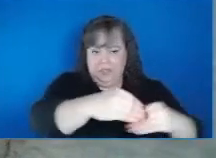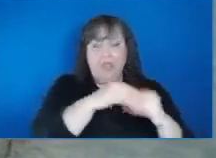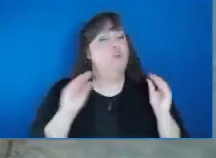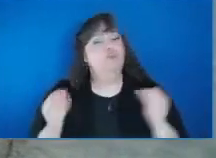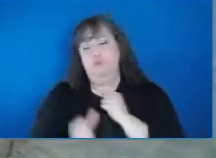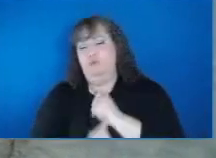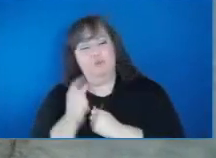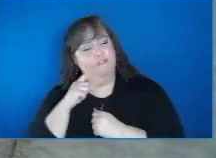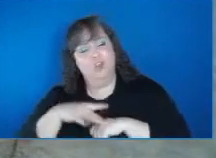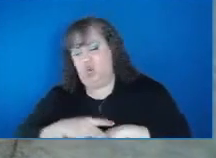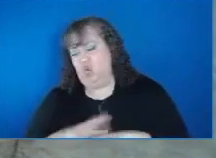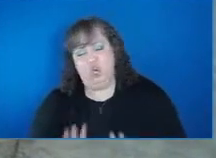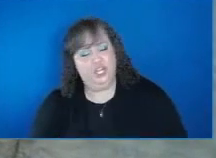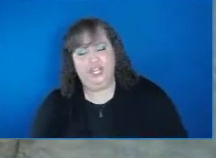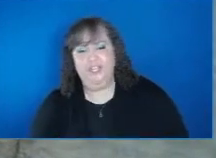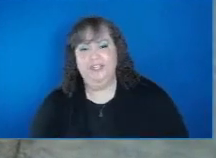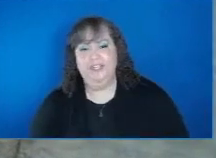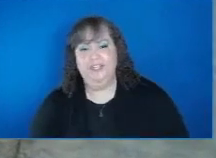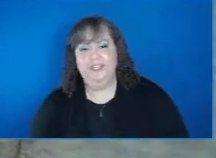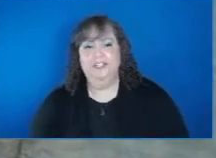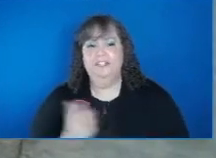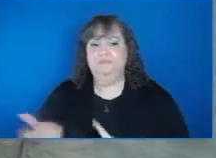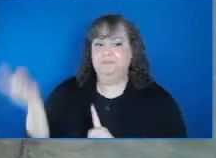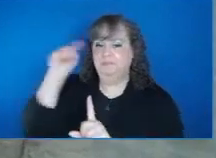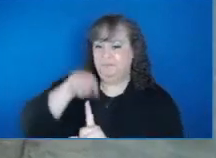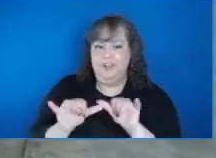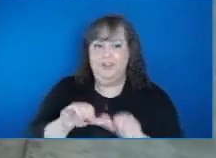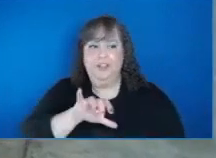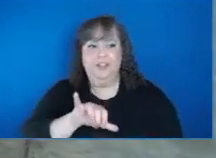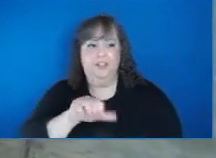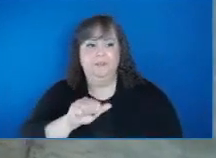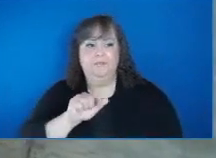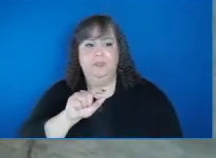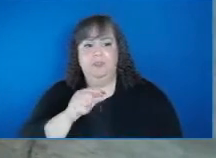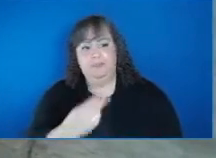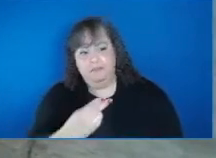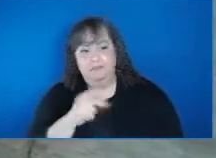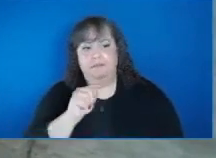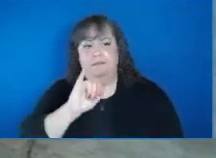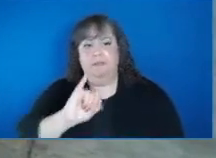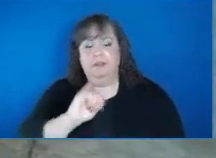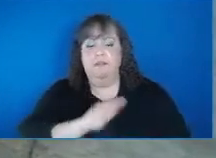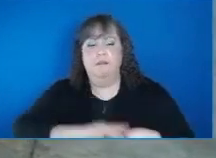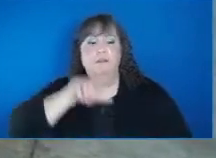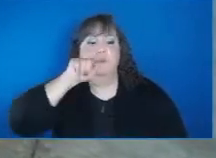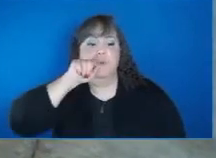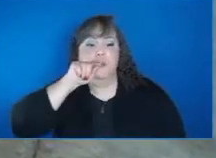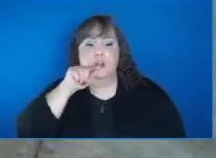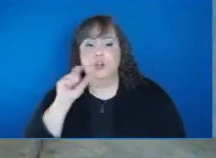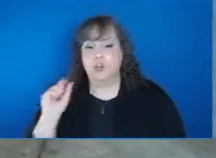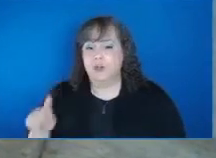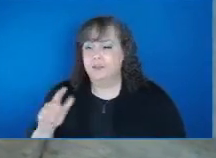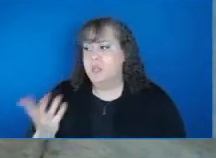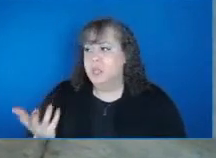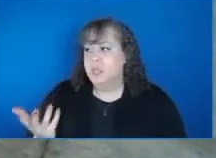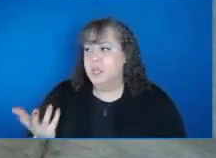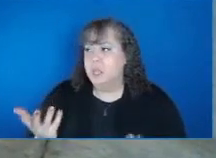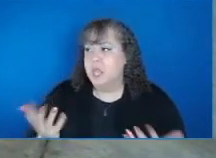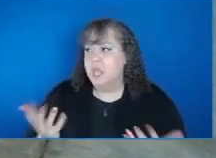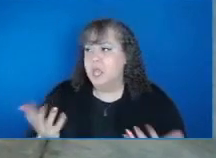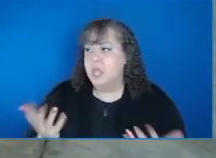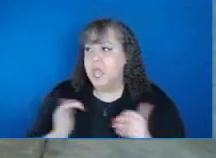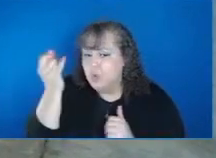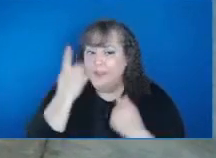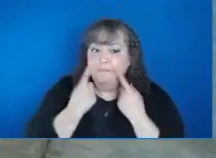to engineering. Yadi on Twitter wants to know, how do you know if it worked? Well, you see, we have